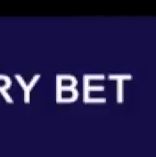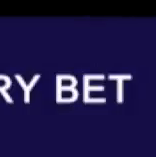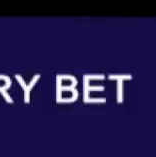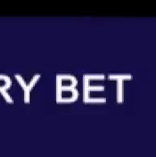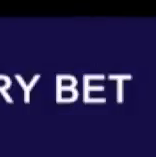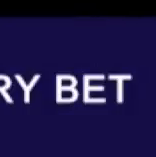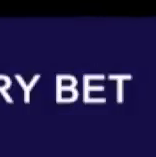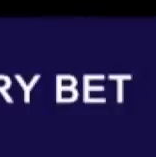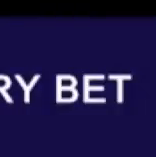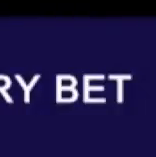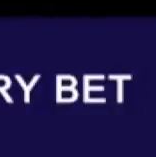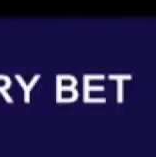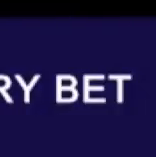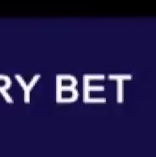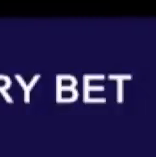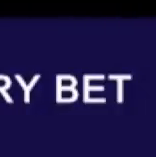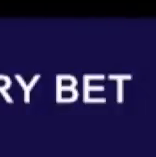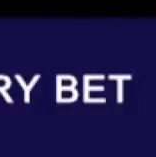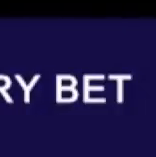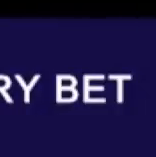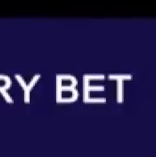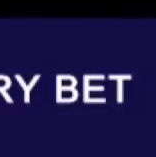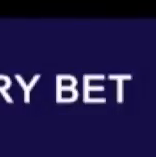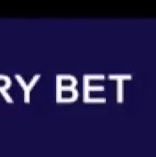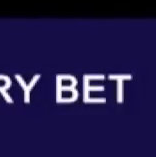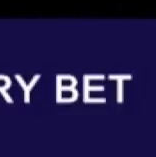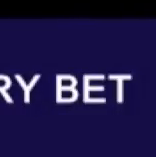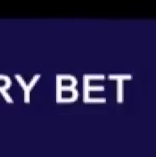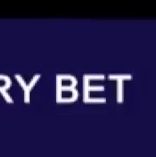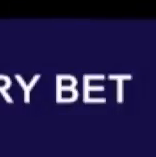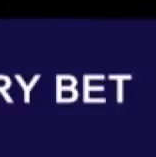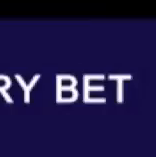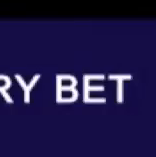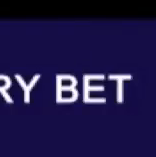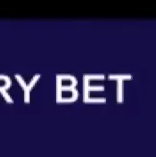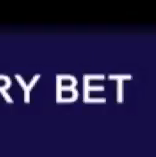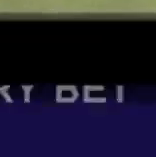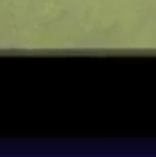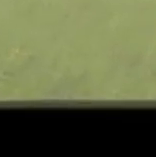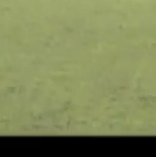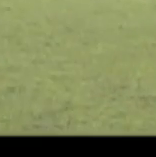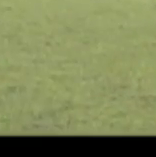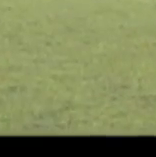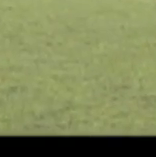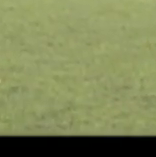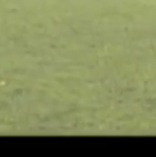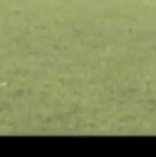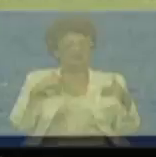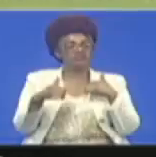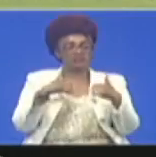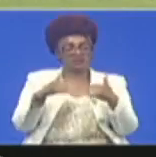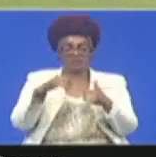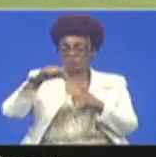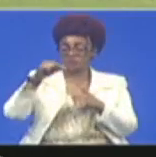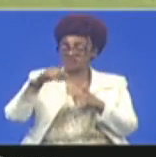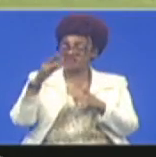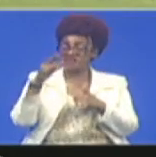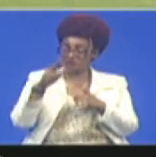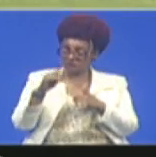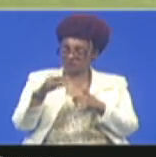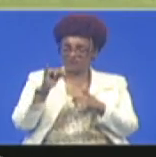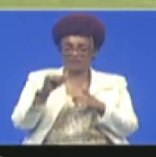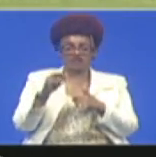group stage comes with a reward of 55 million shillings. Gor Mahia, who are out to revenge losing to the Algerians in the quarterfinals in the last year's CAF Confederation